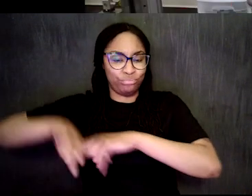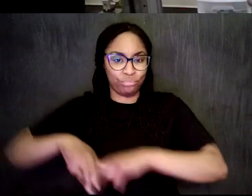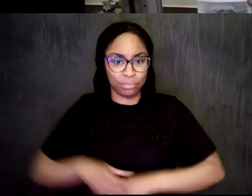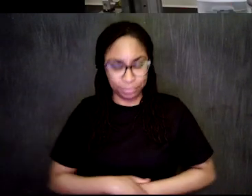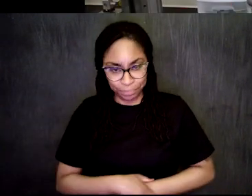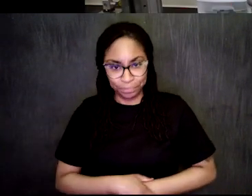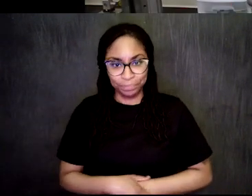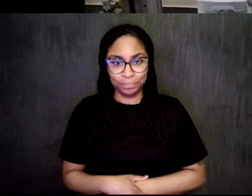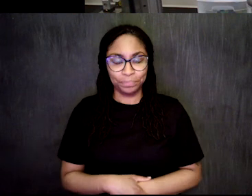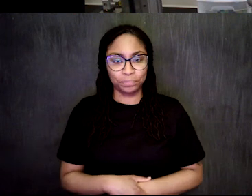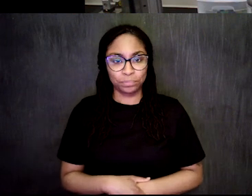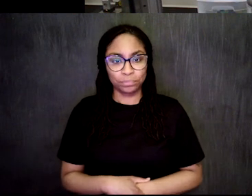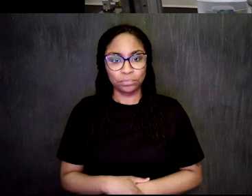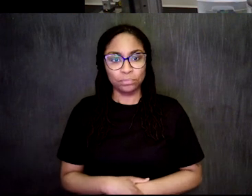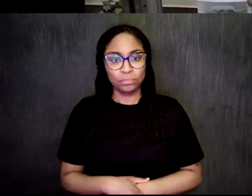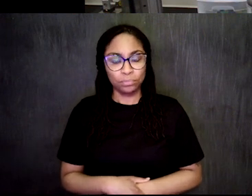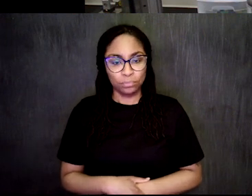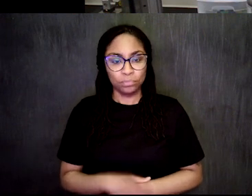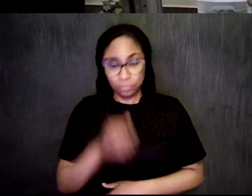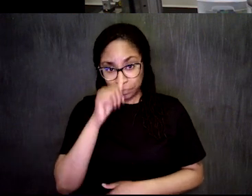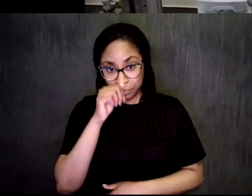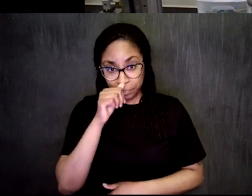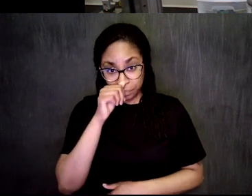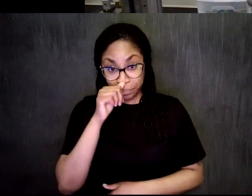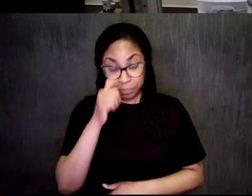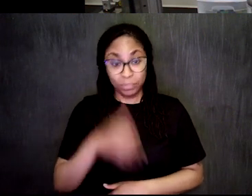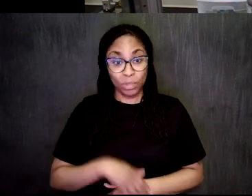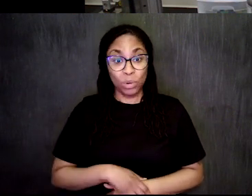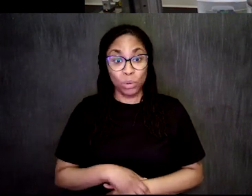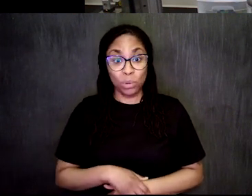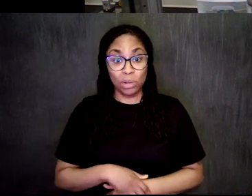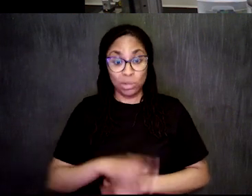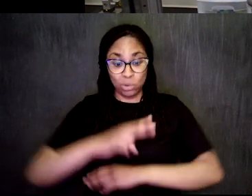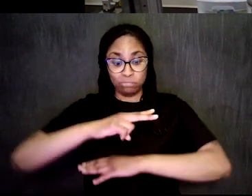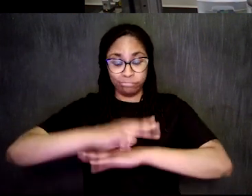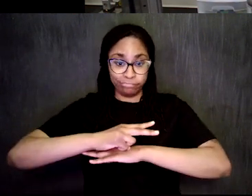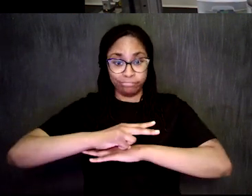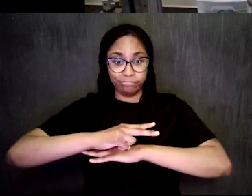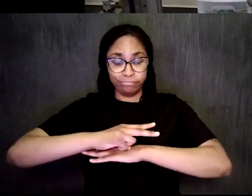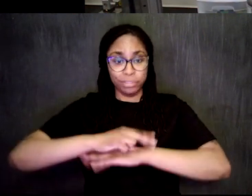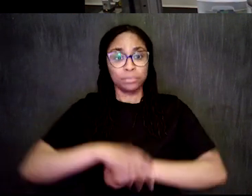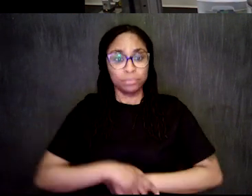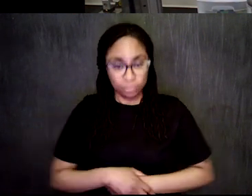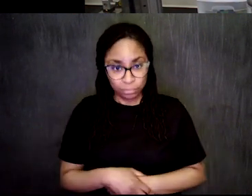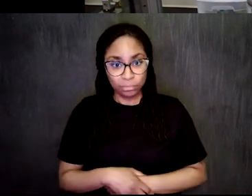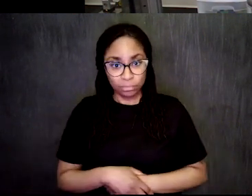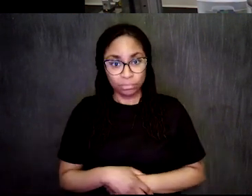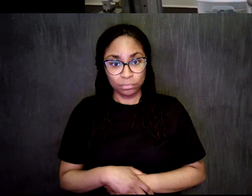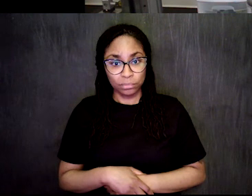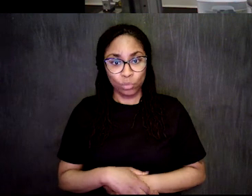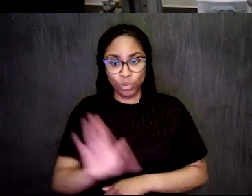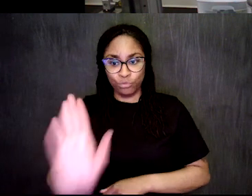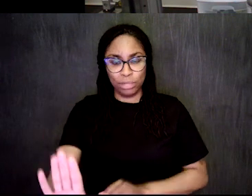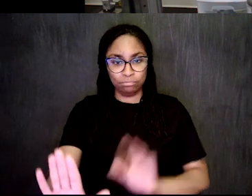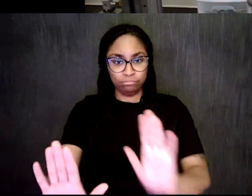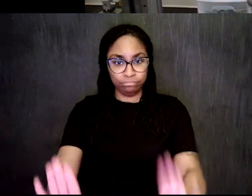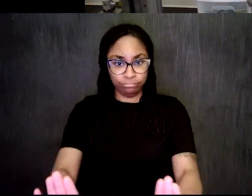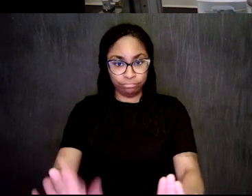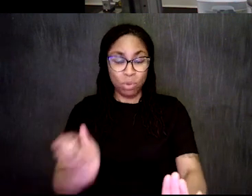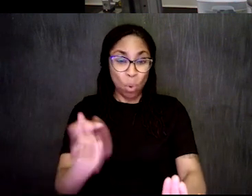this last stretch, we're going to do a hamstring stretch. So this stretch can be done seated on the mat where you're currently